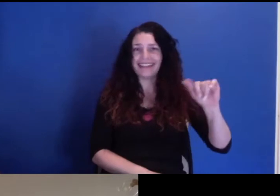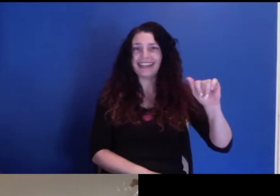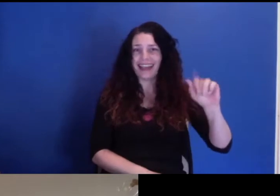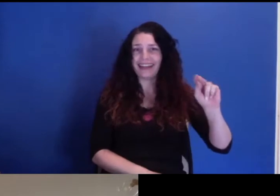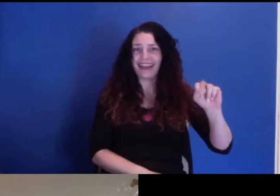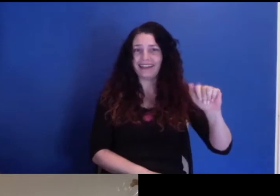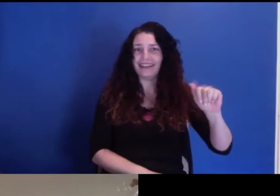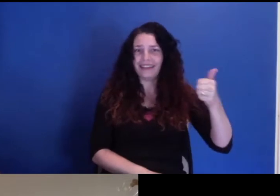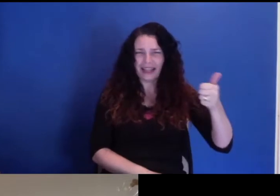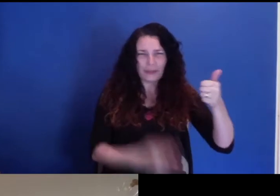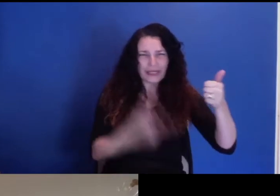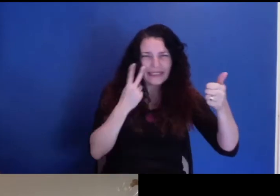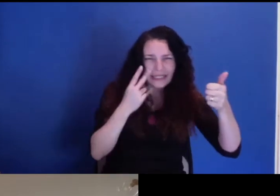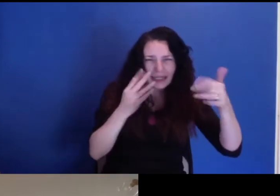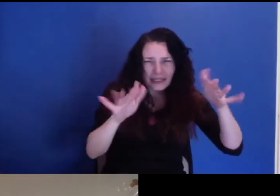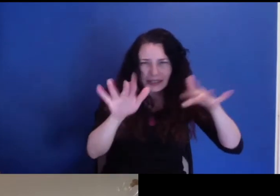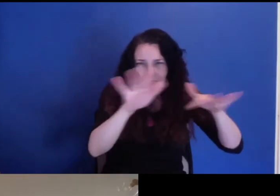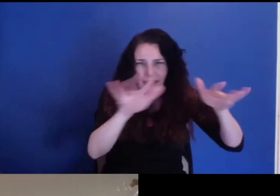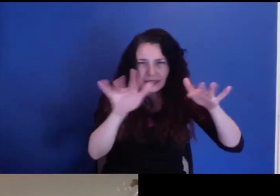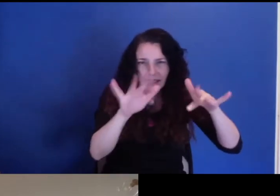That's just the captions. Okay.